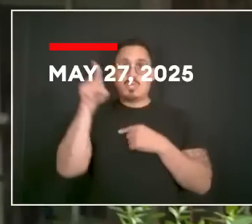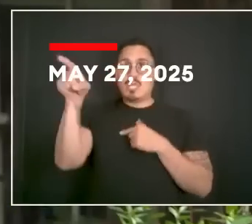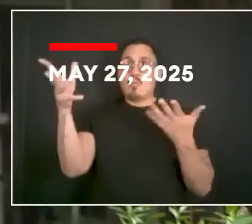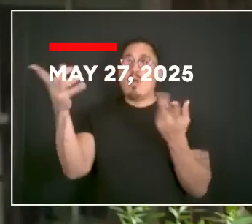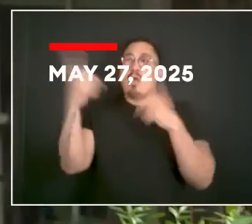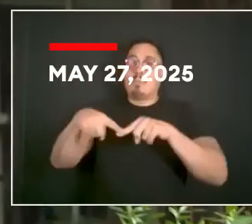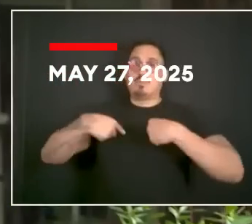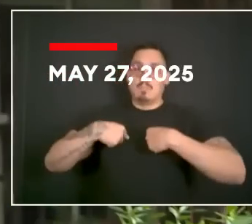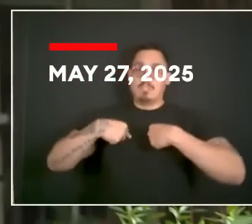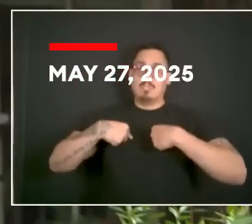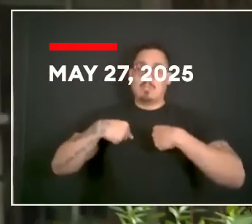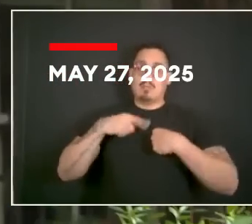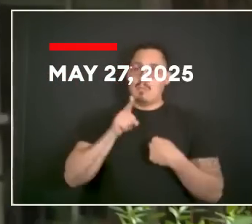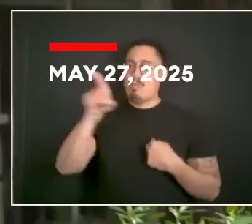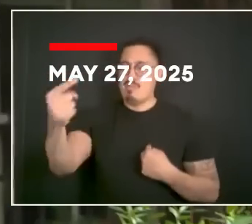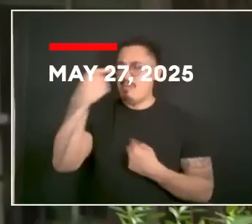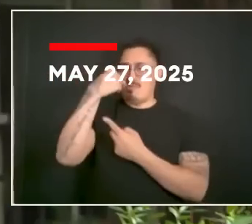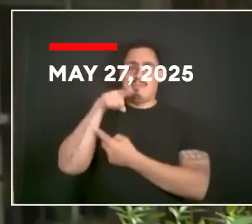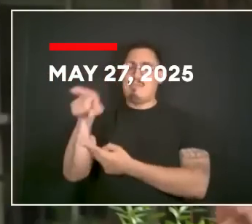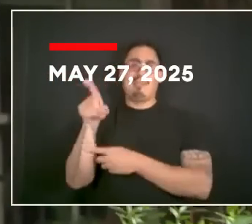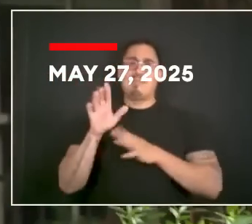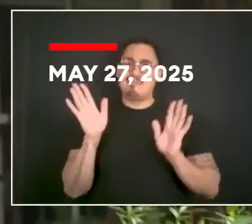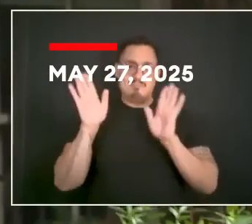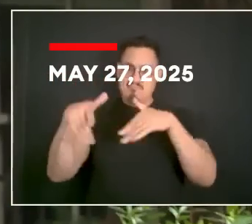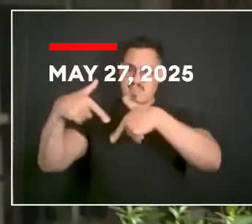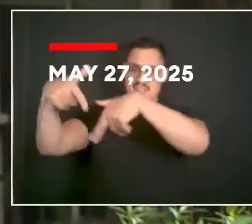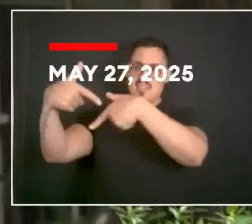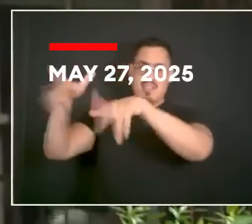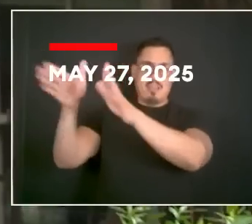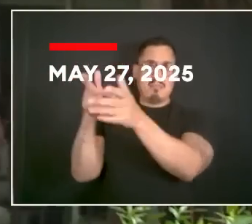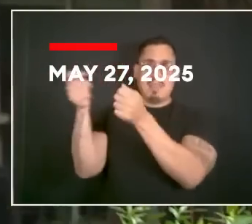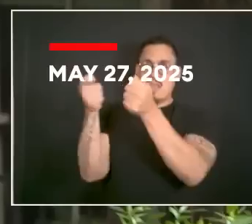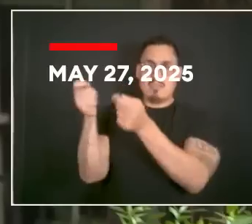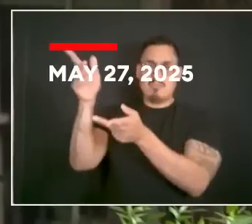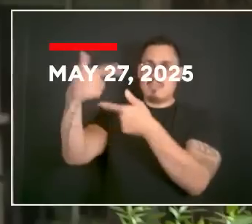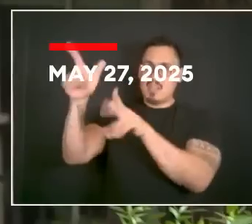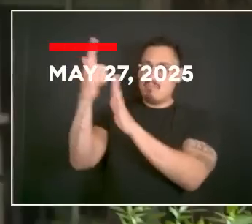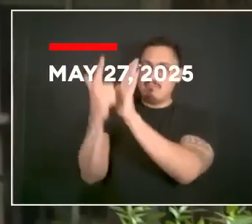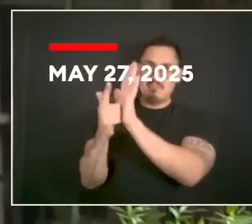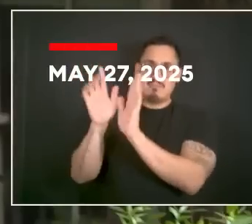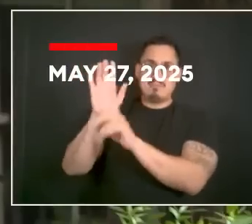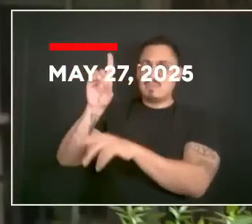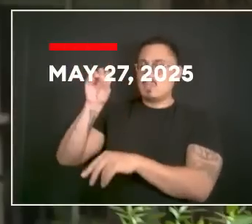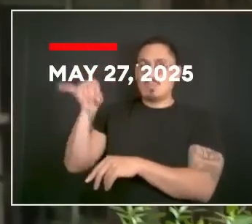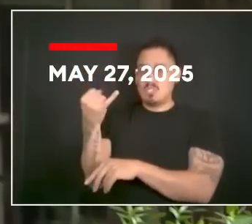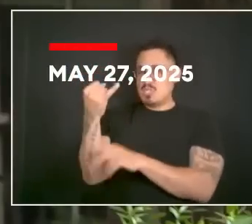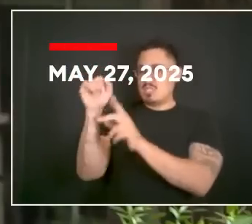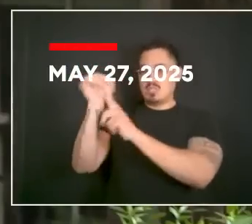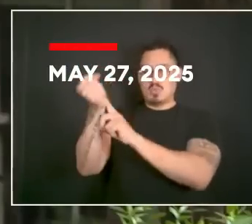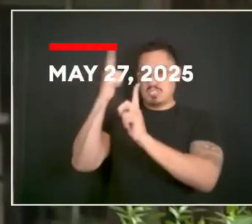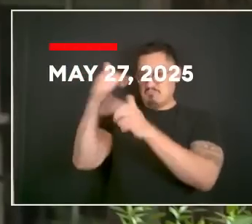him handle, let him speak to his lawyers, let him, the DOJ do what they have to do. I'm not going to do what everyone did to